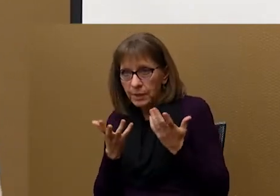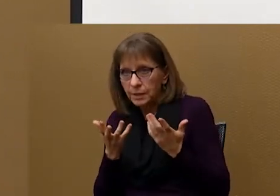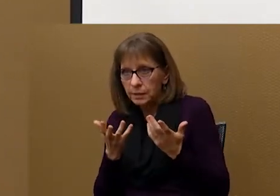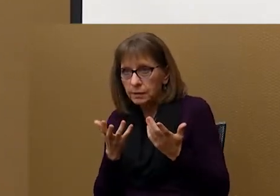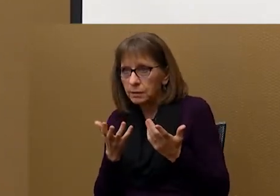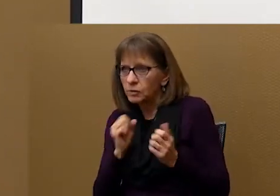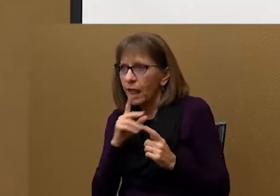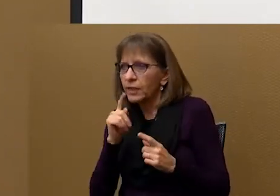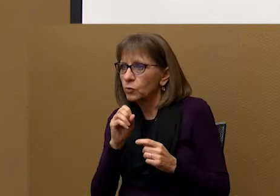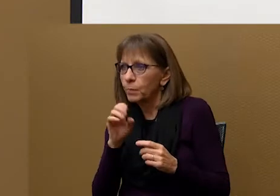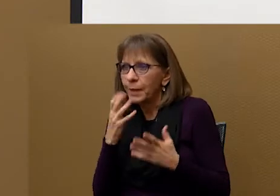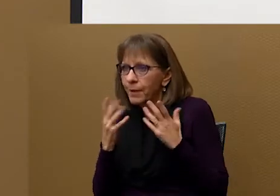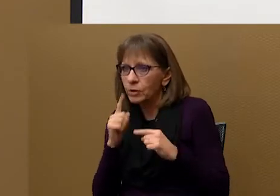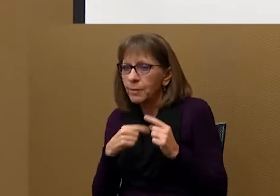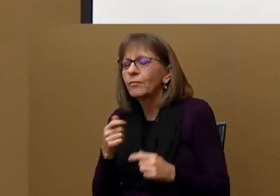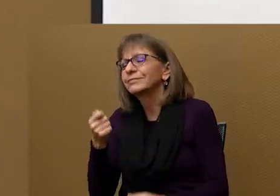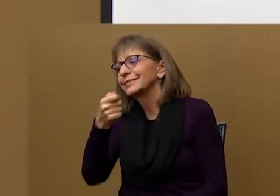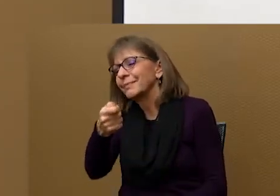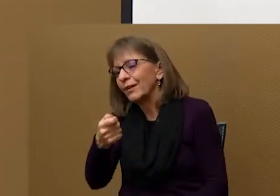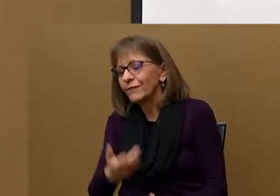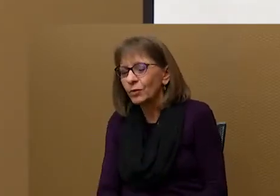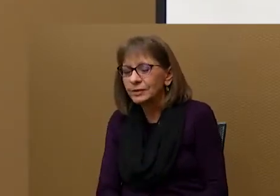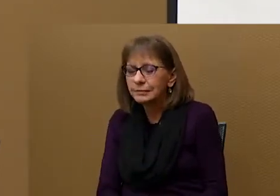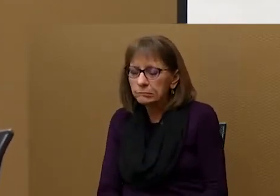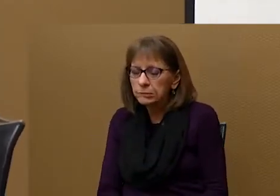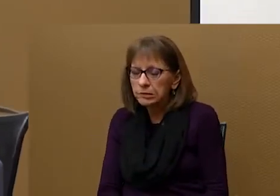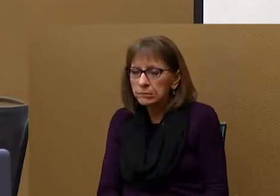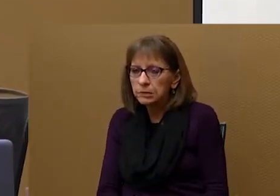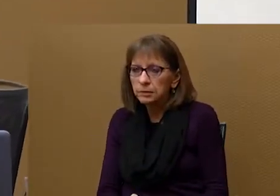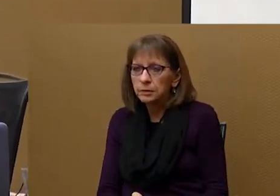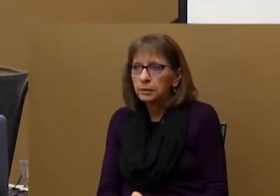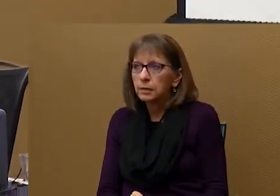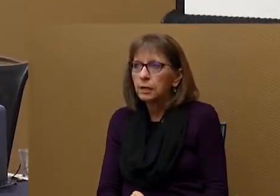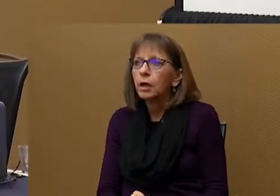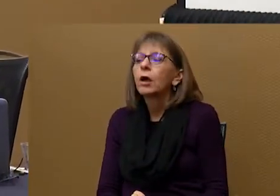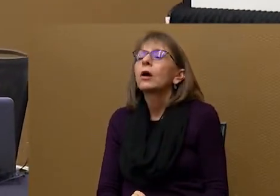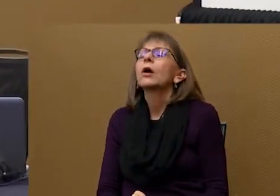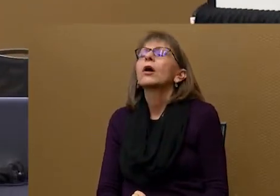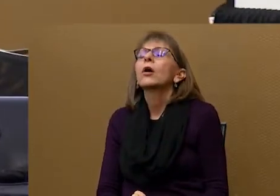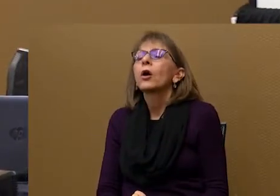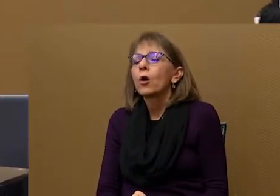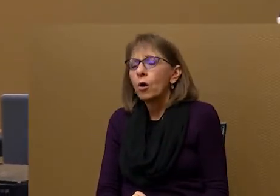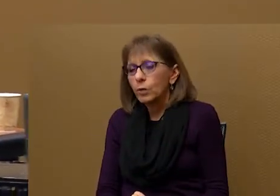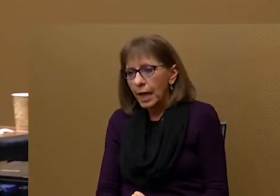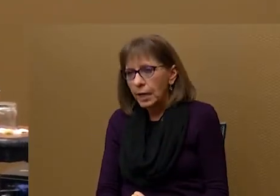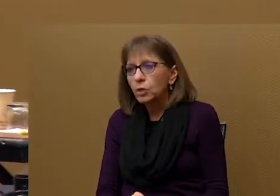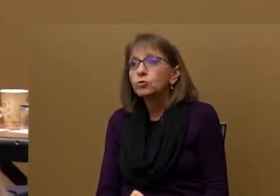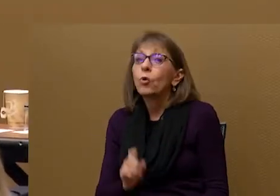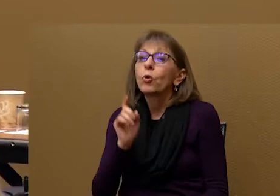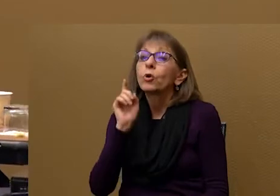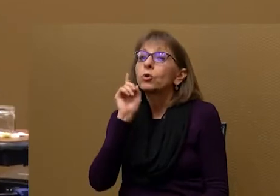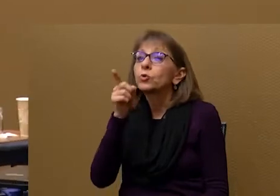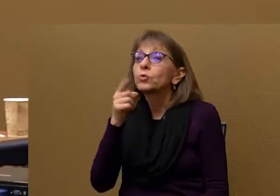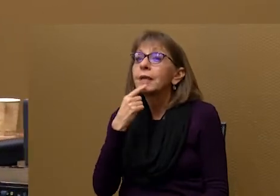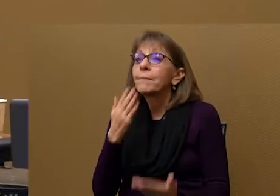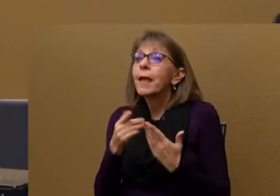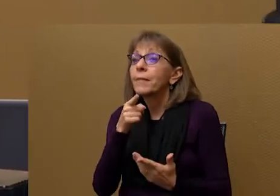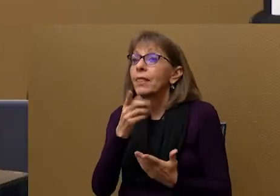Oh, sorry. We have to remember this. Go ahead. You were saying maybe the reason is because they're